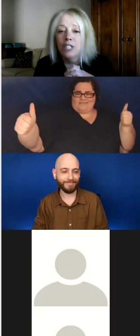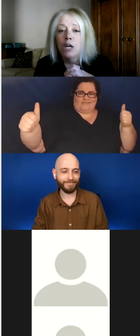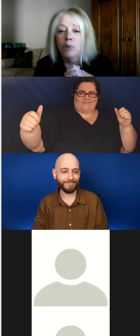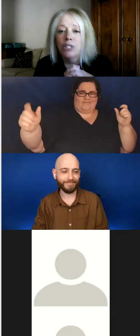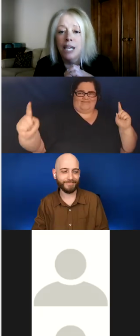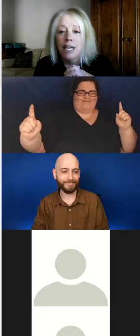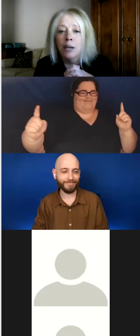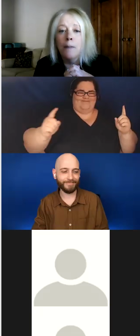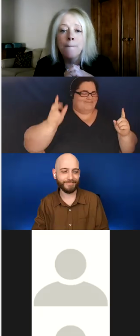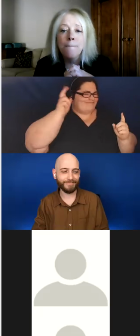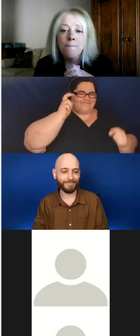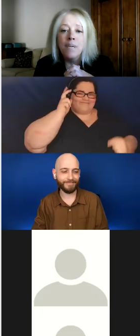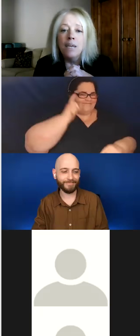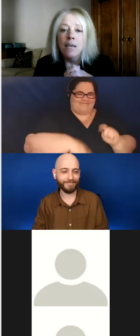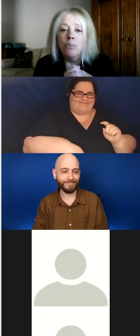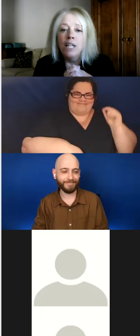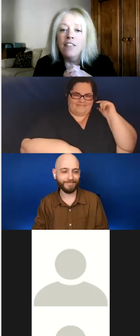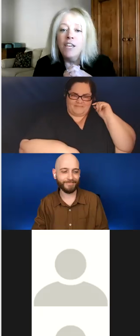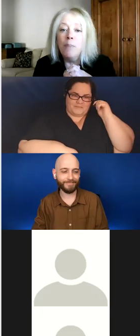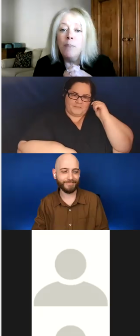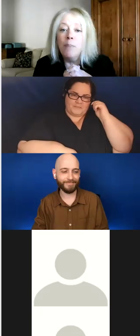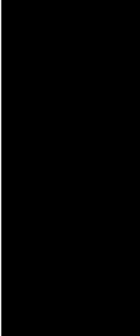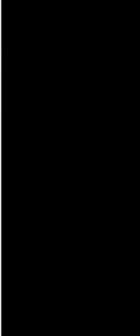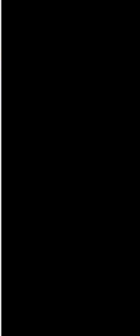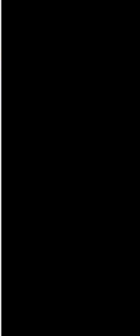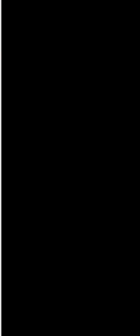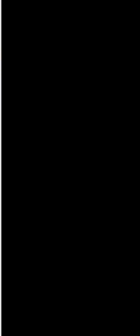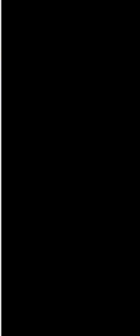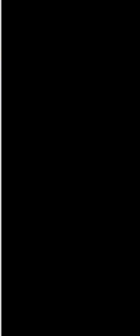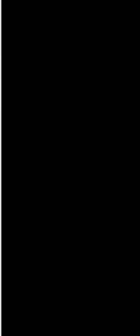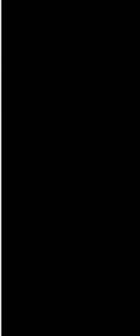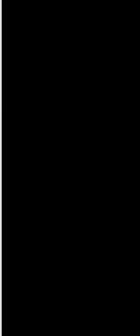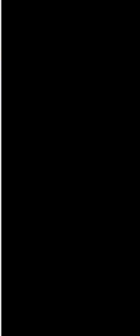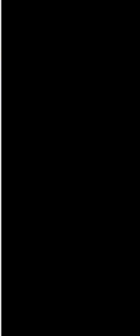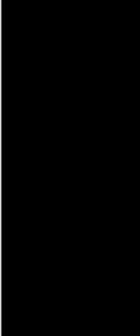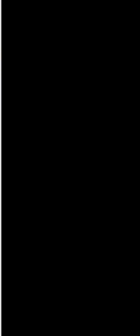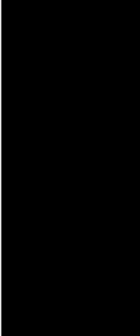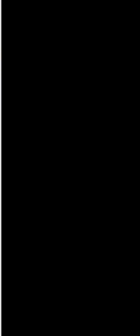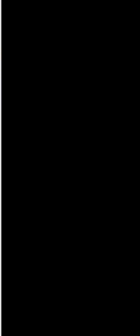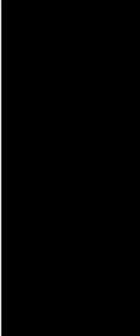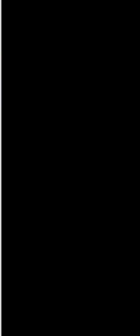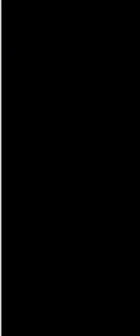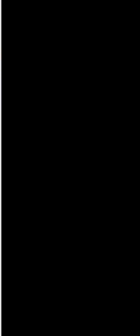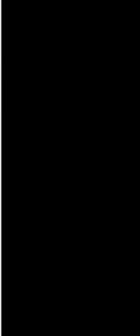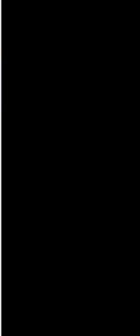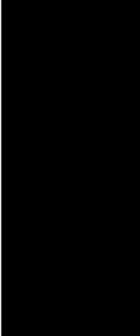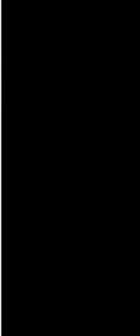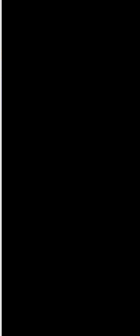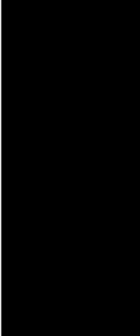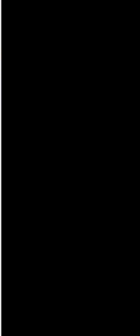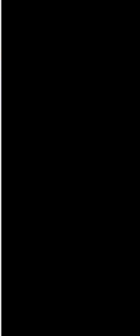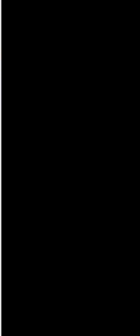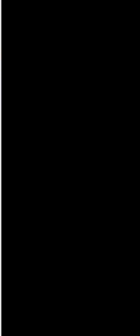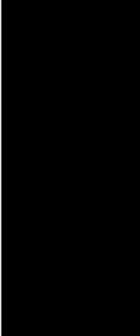to understand what you're saying. Really think about any music that's being played in the background, or TV,